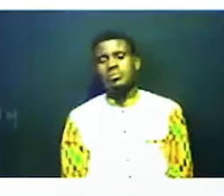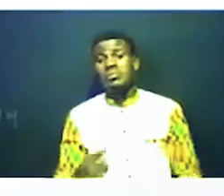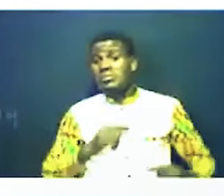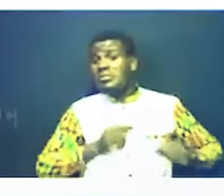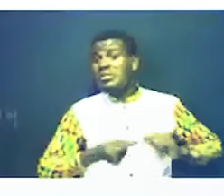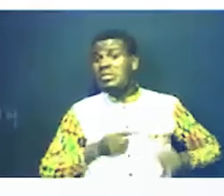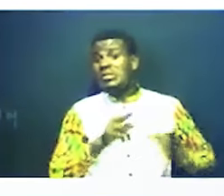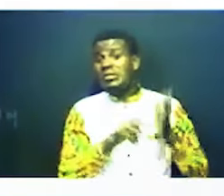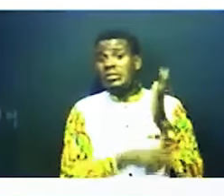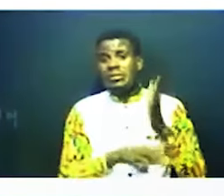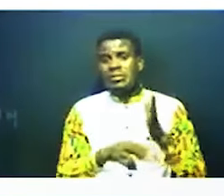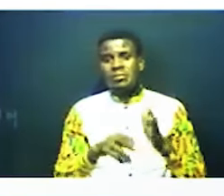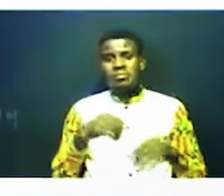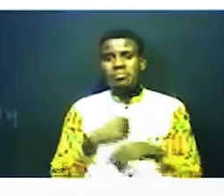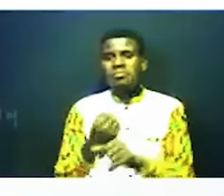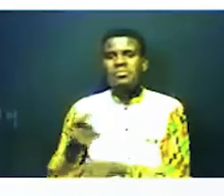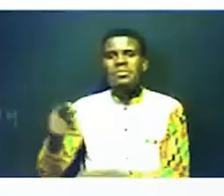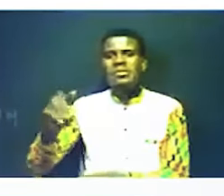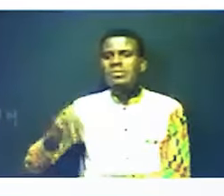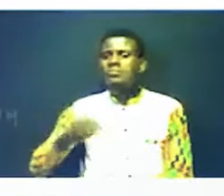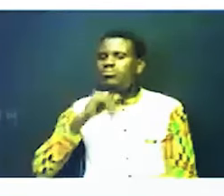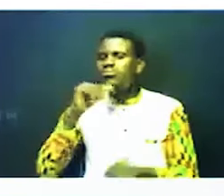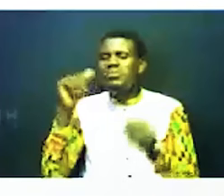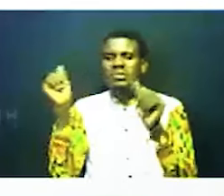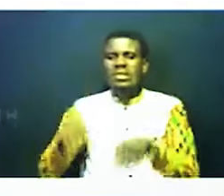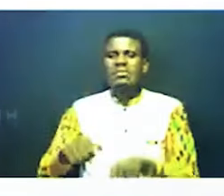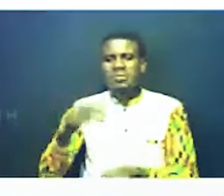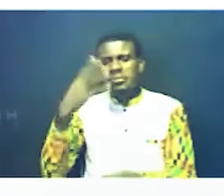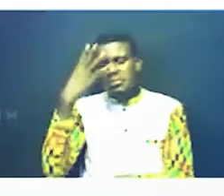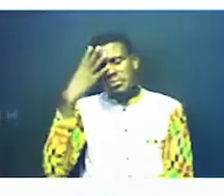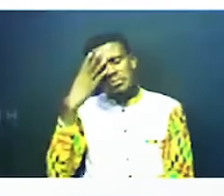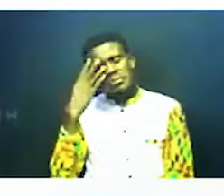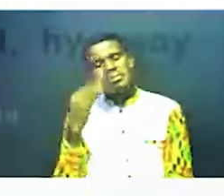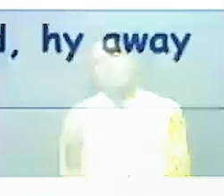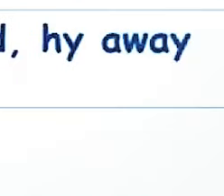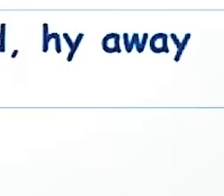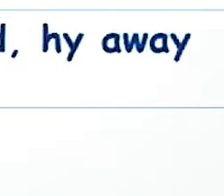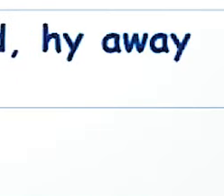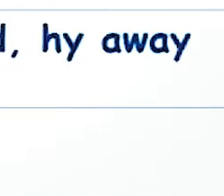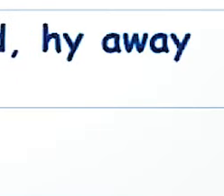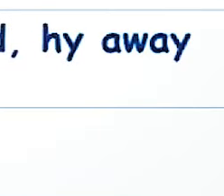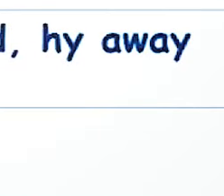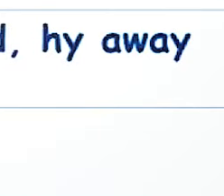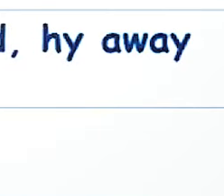nights. Some also quail into their shells.